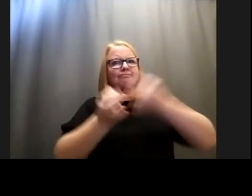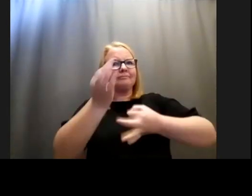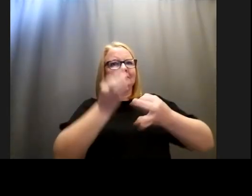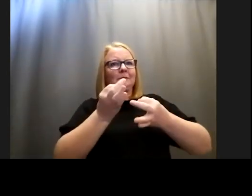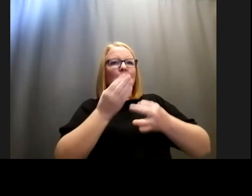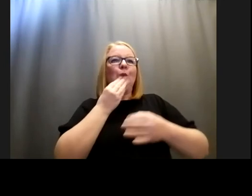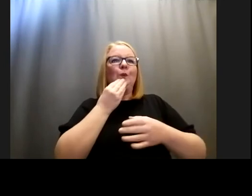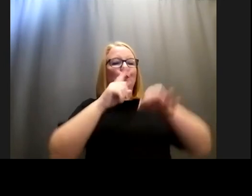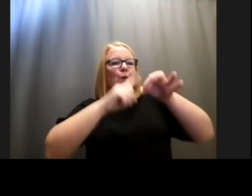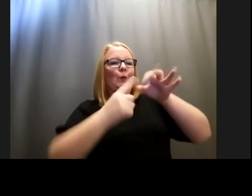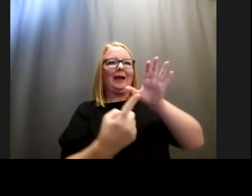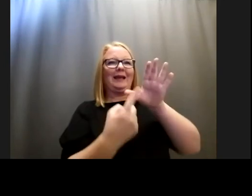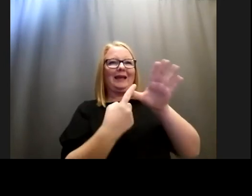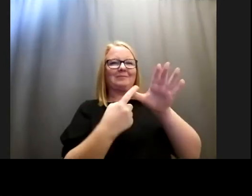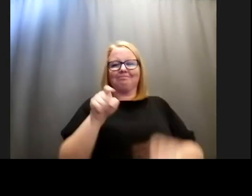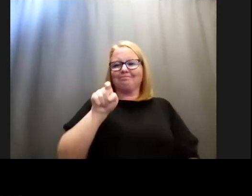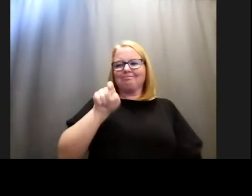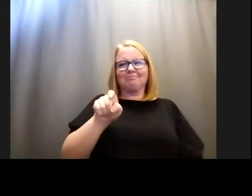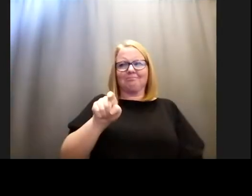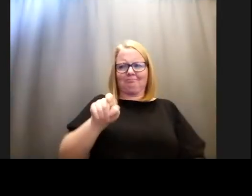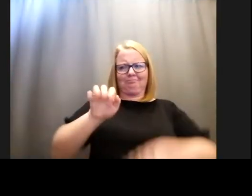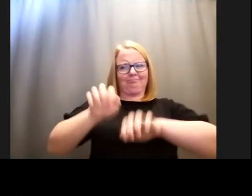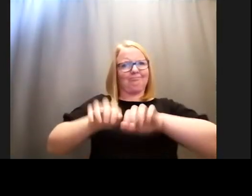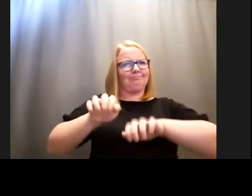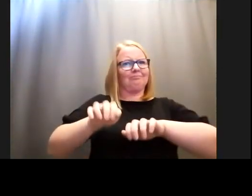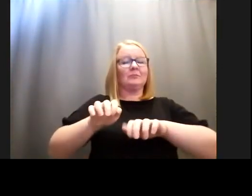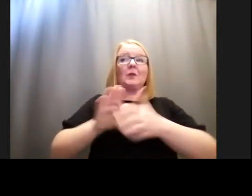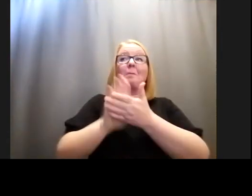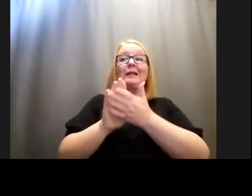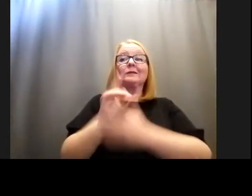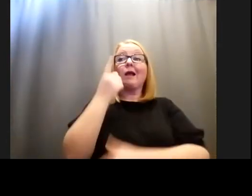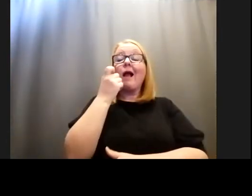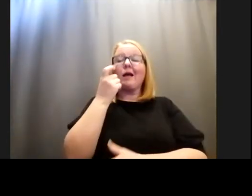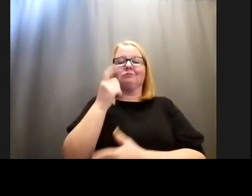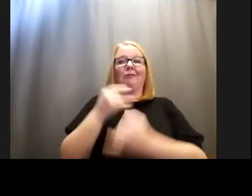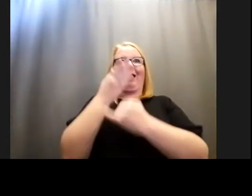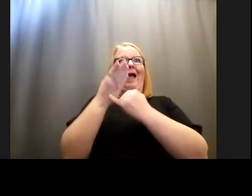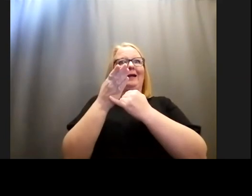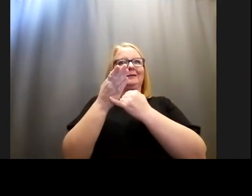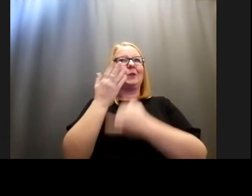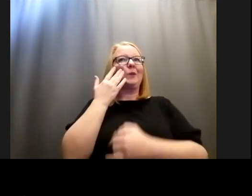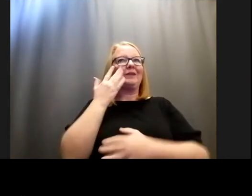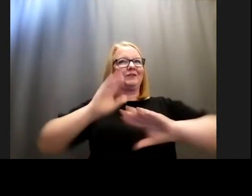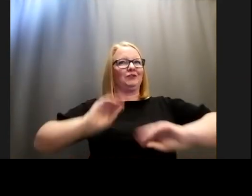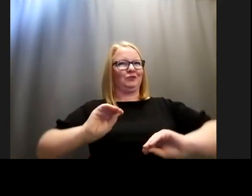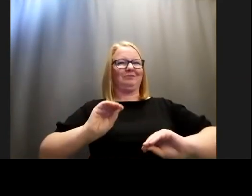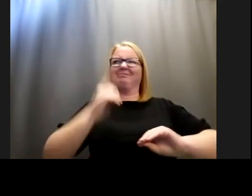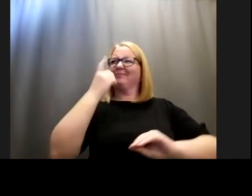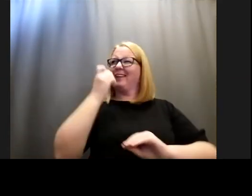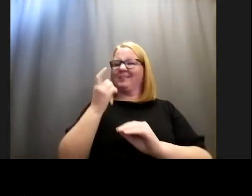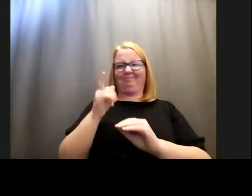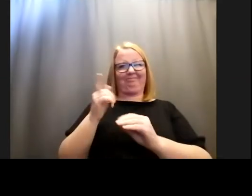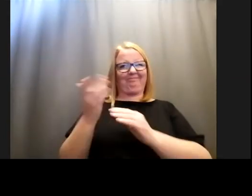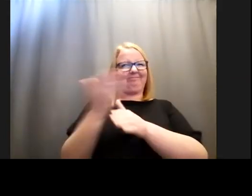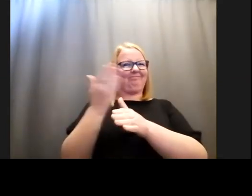bottom of the screen. This allows us to collate the questions so that we can address them all at the end in the Q&A. You're also welcome to pop them in there